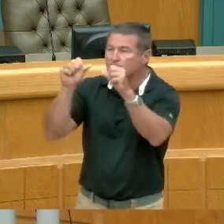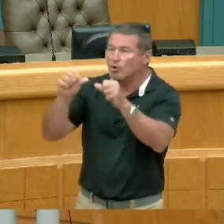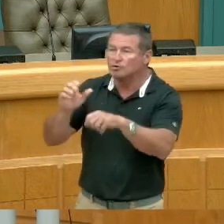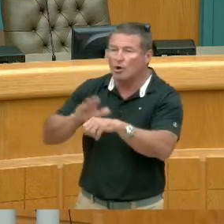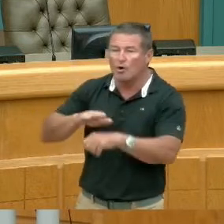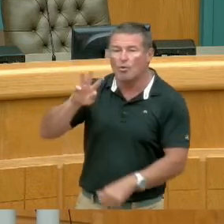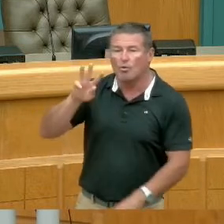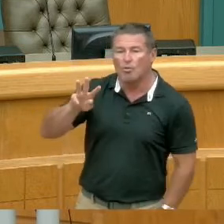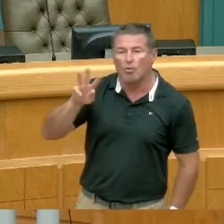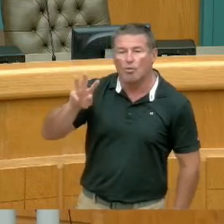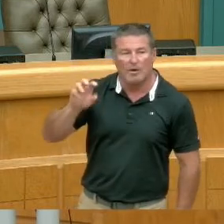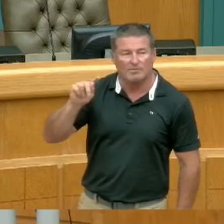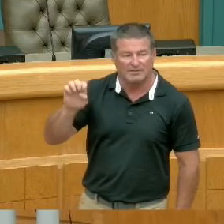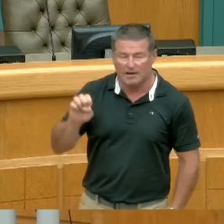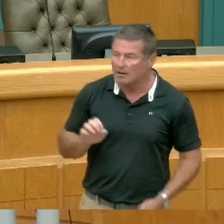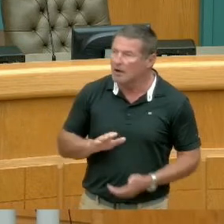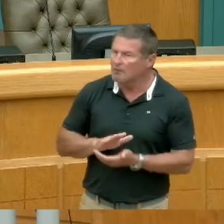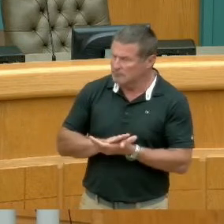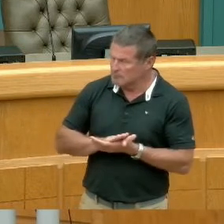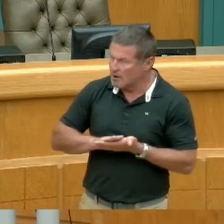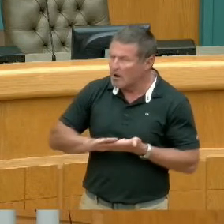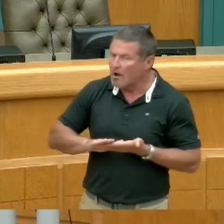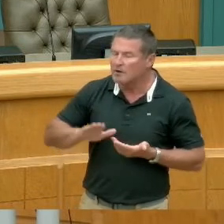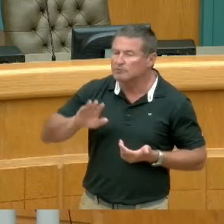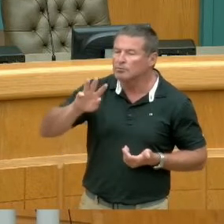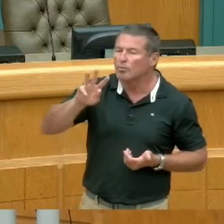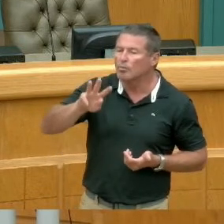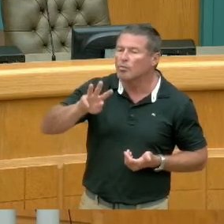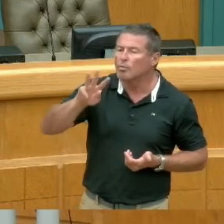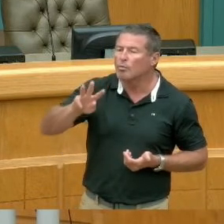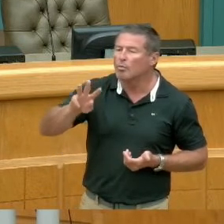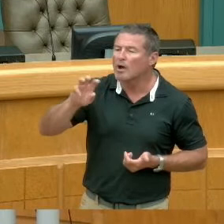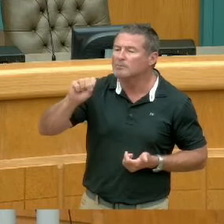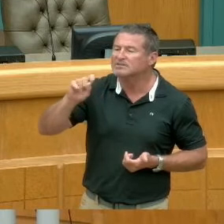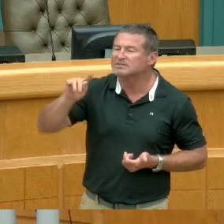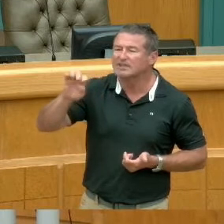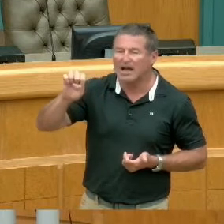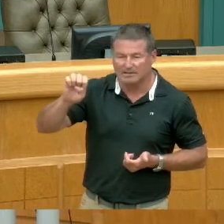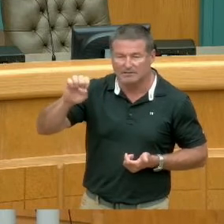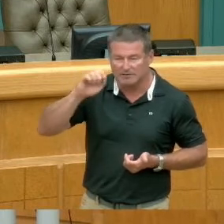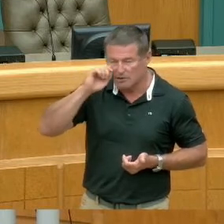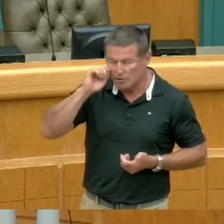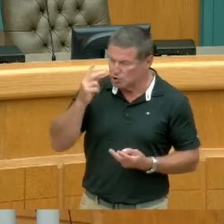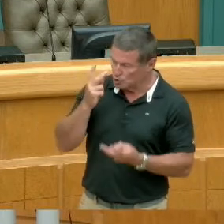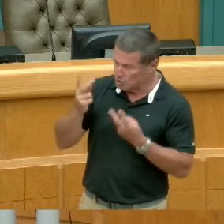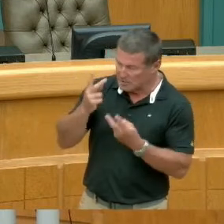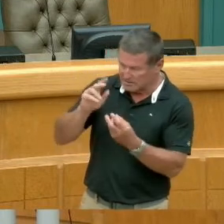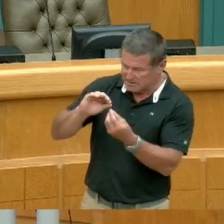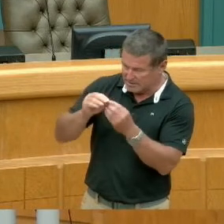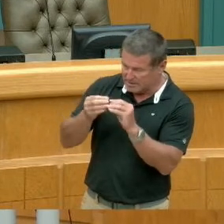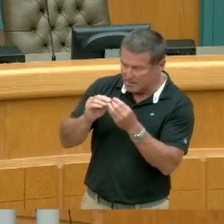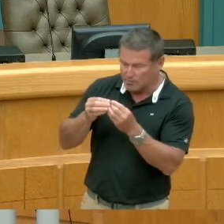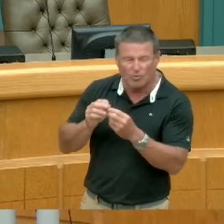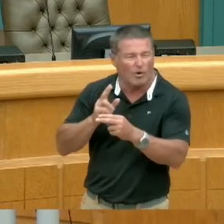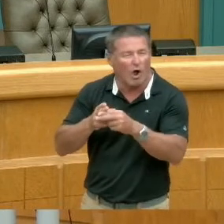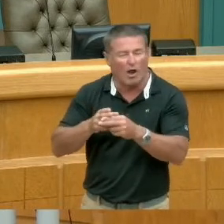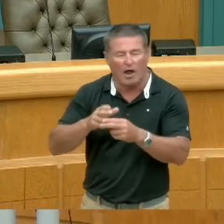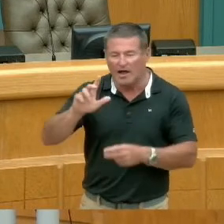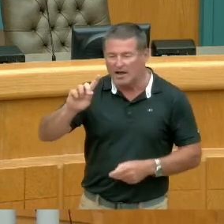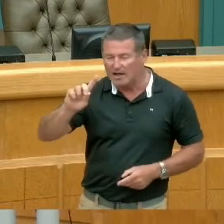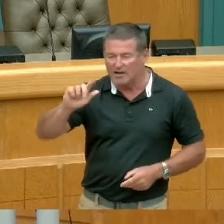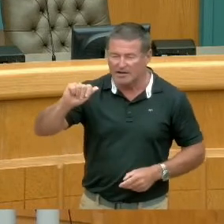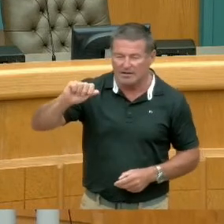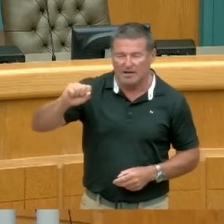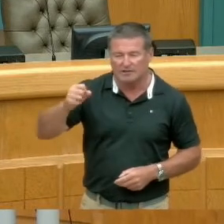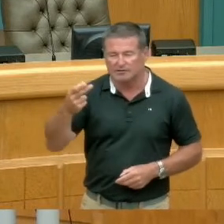very nicely done interactive portal or summary page on our website, a dashboard, I guess is what we call it,